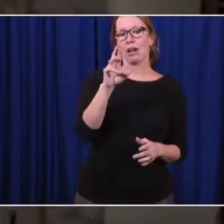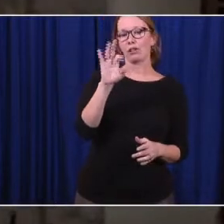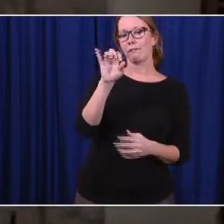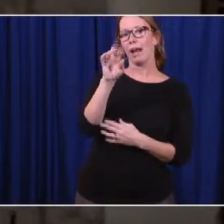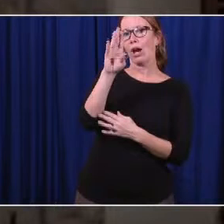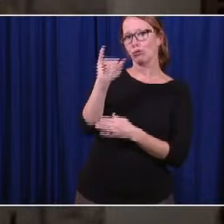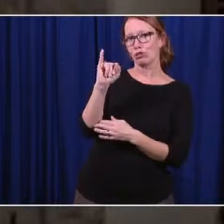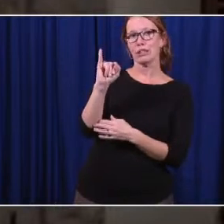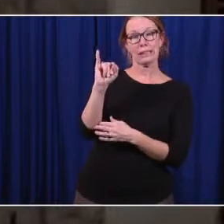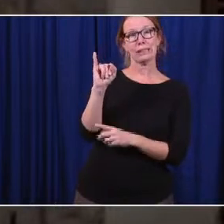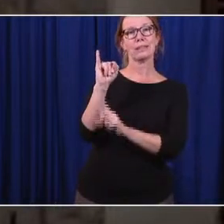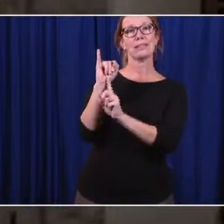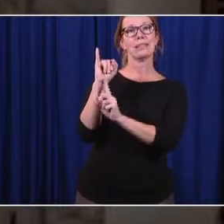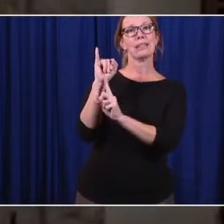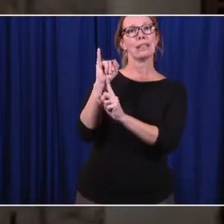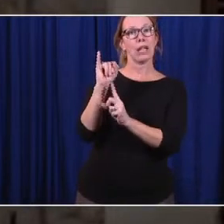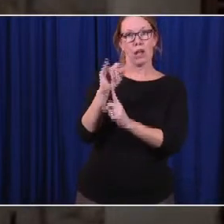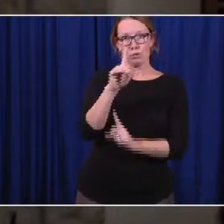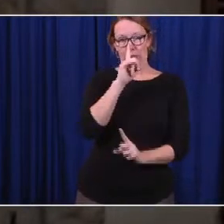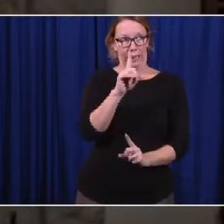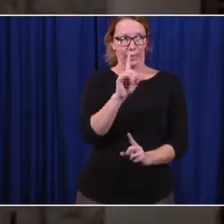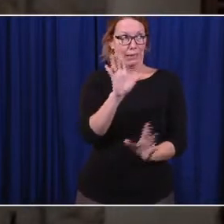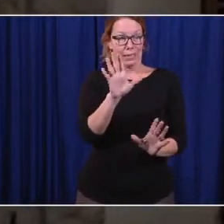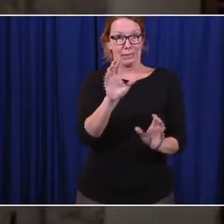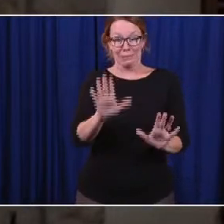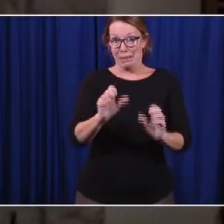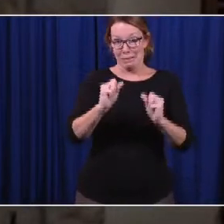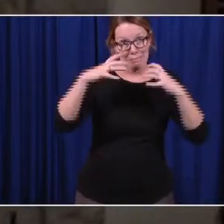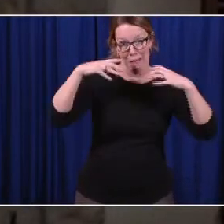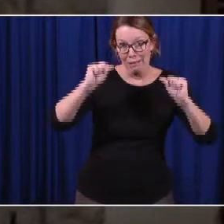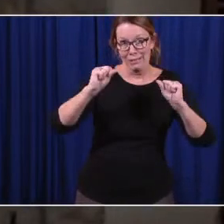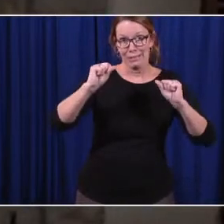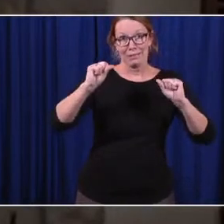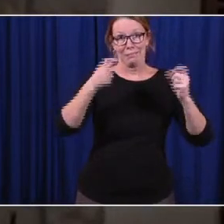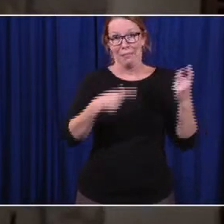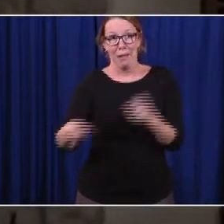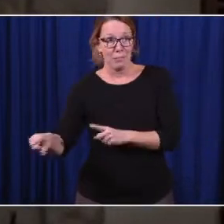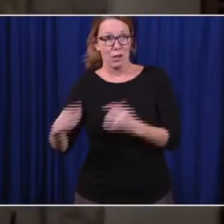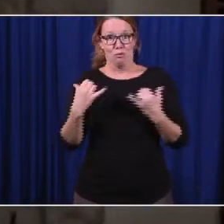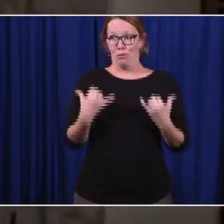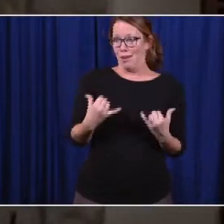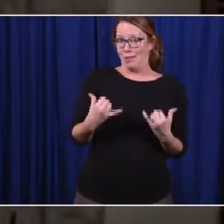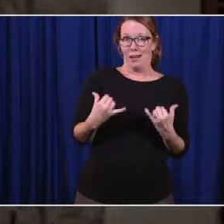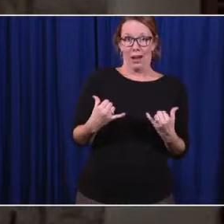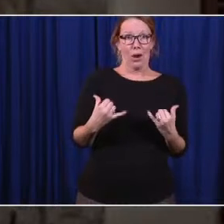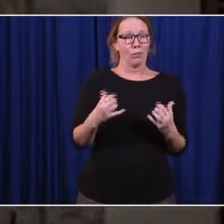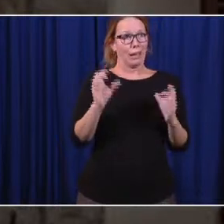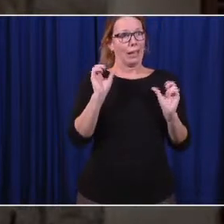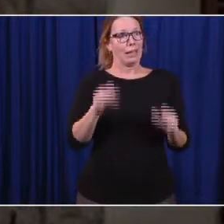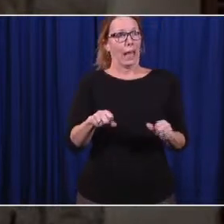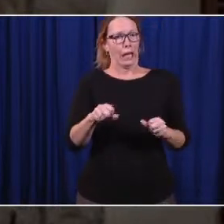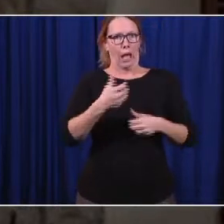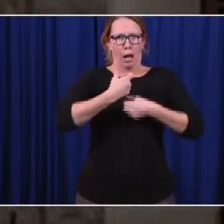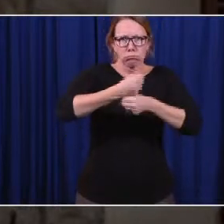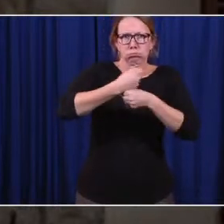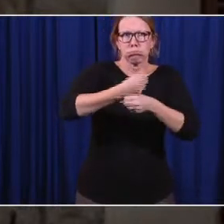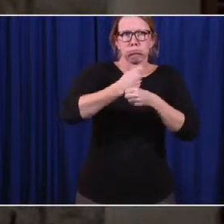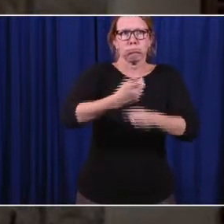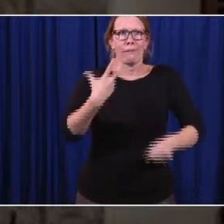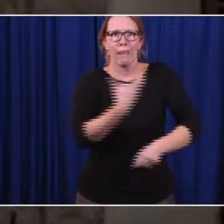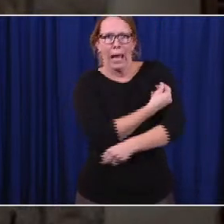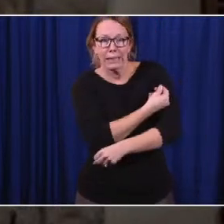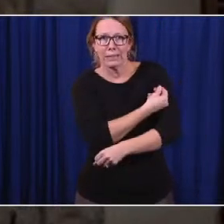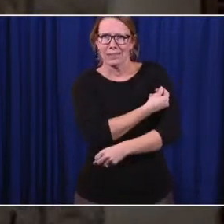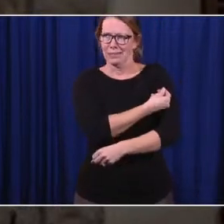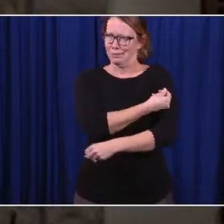an extraordinary occurrence that in this period of time they could come up with vaccines that are